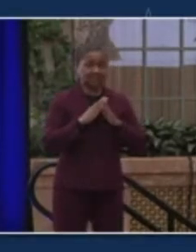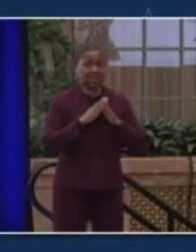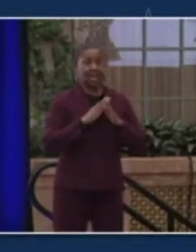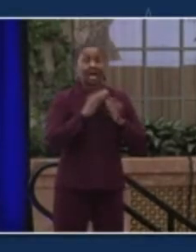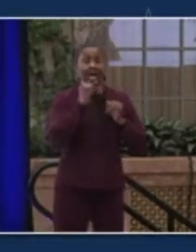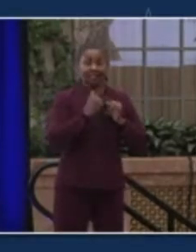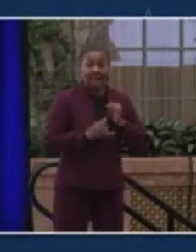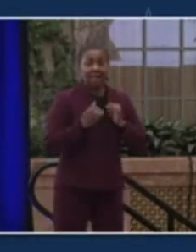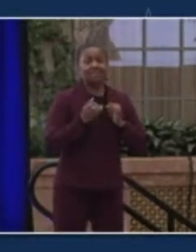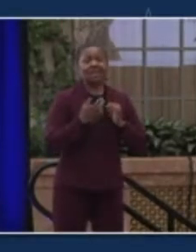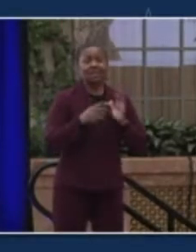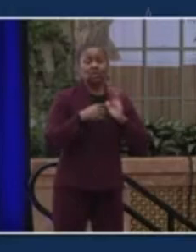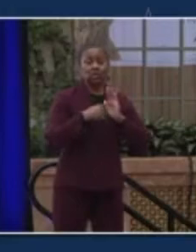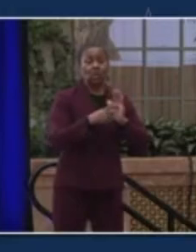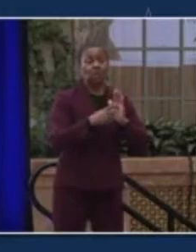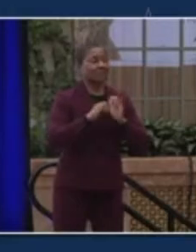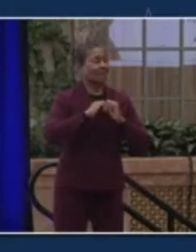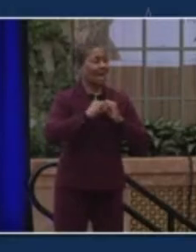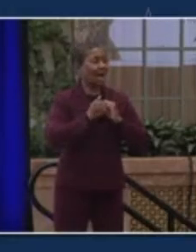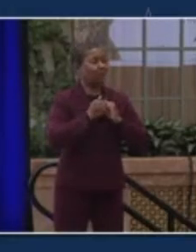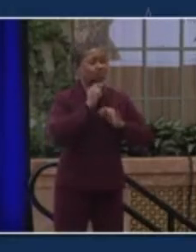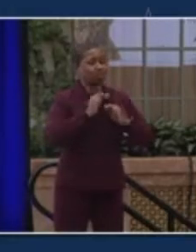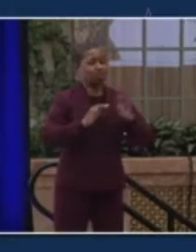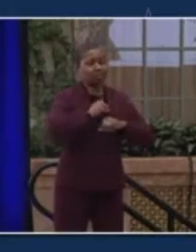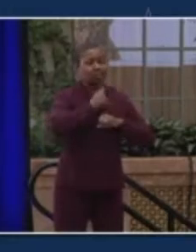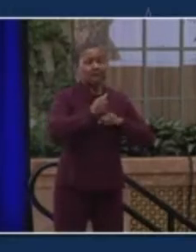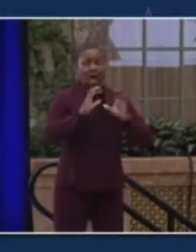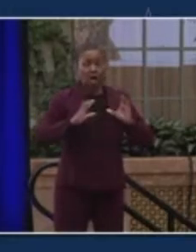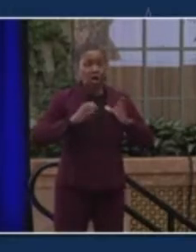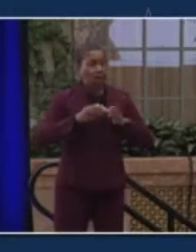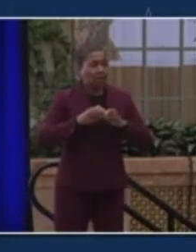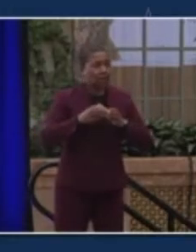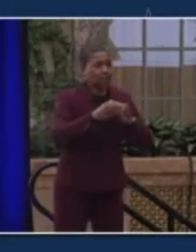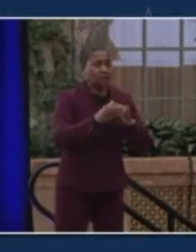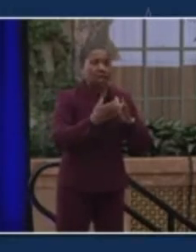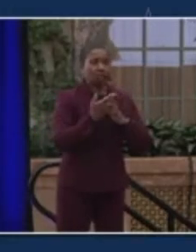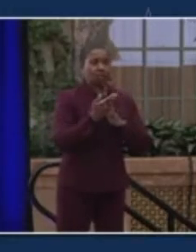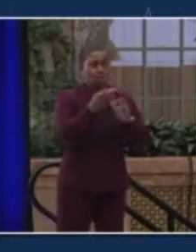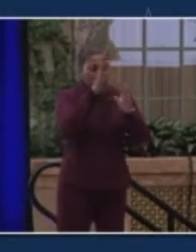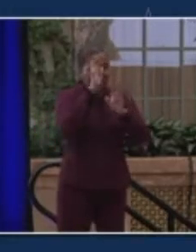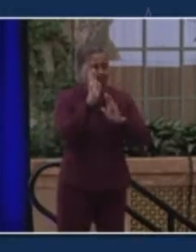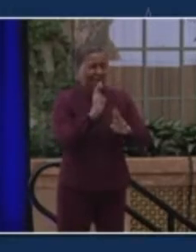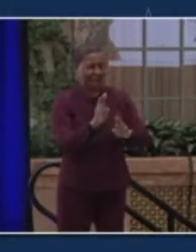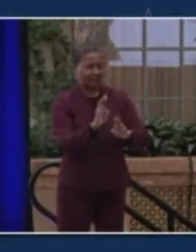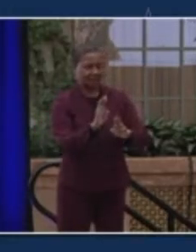lastly, he showed us how to build coalition through respect.